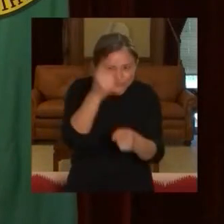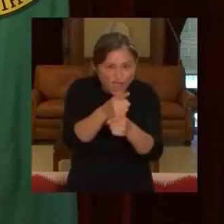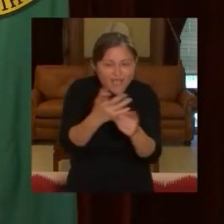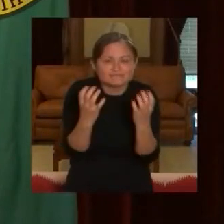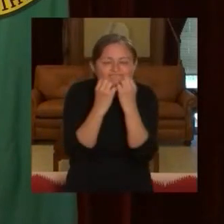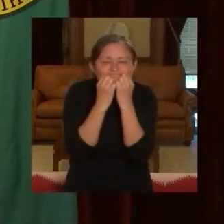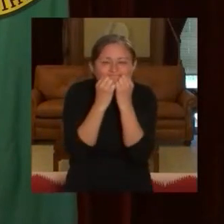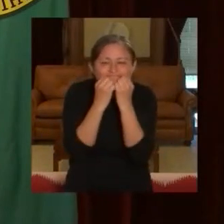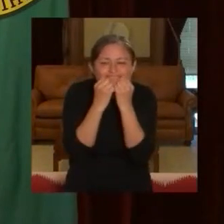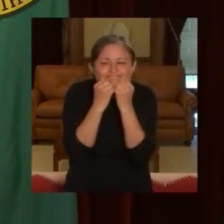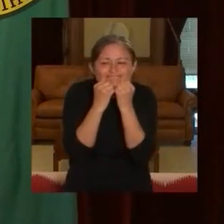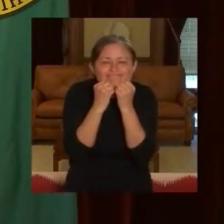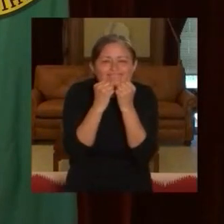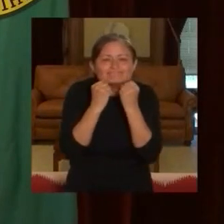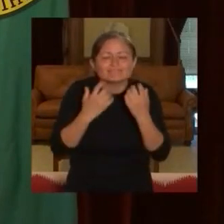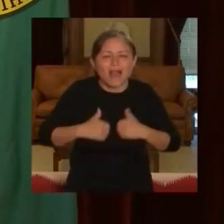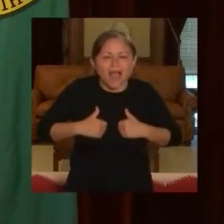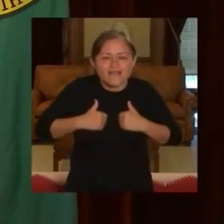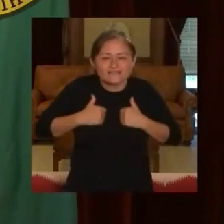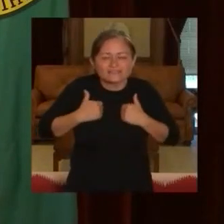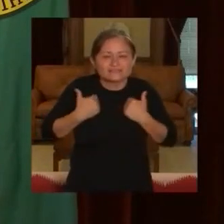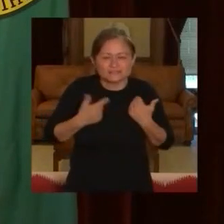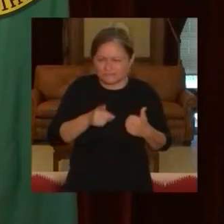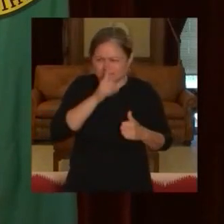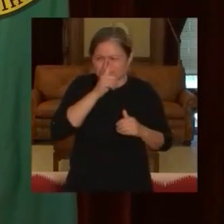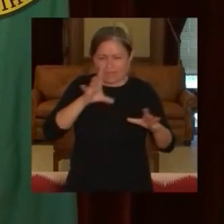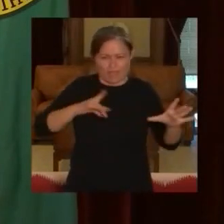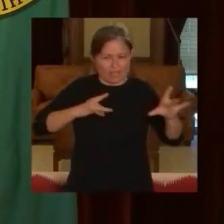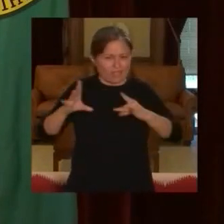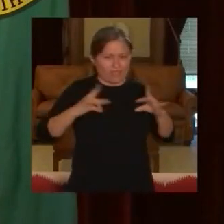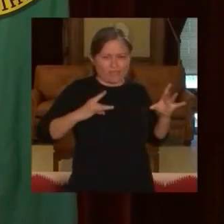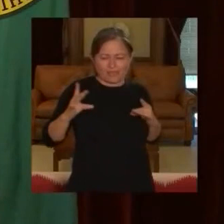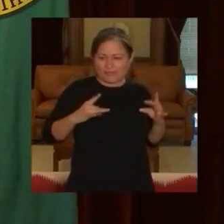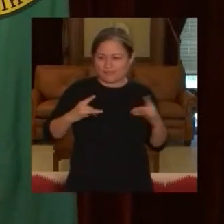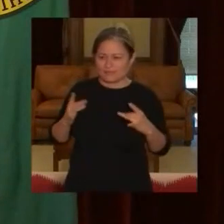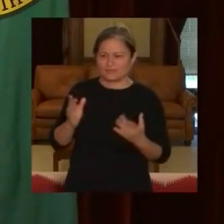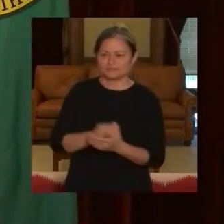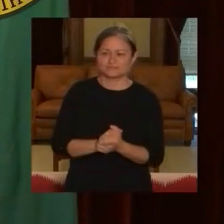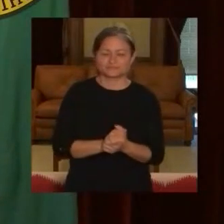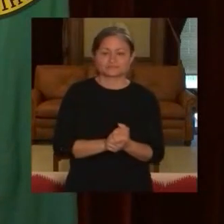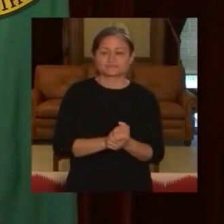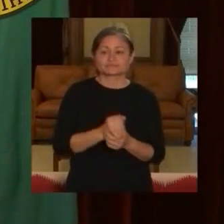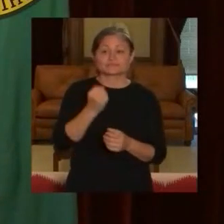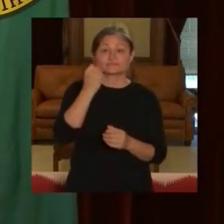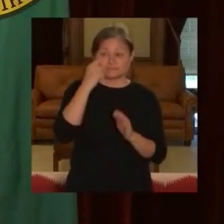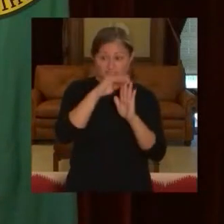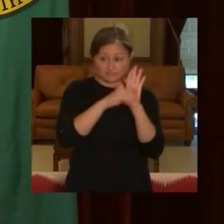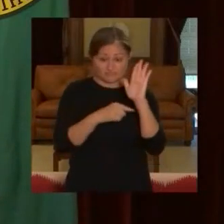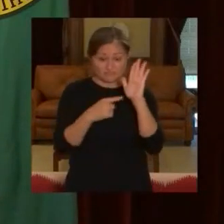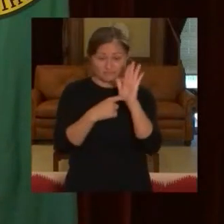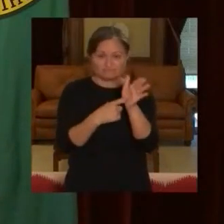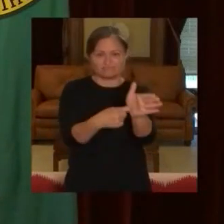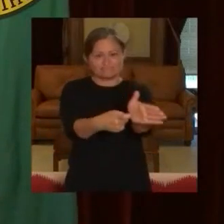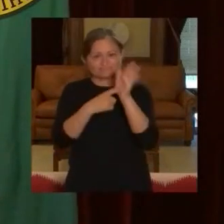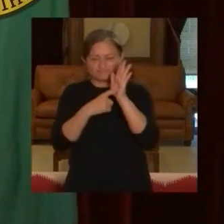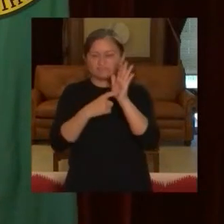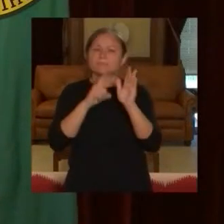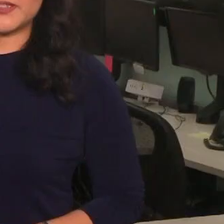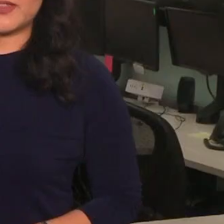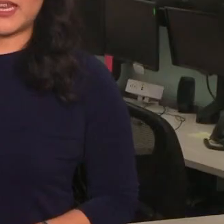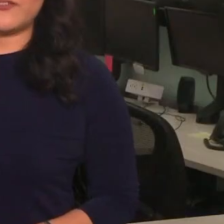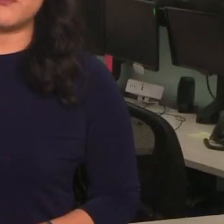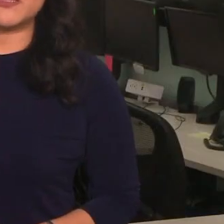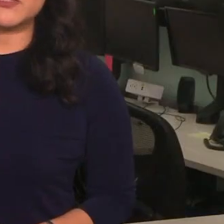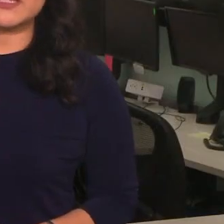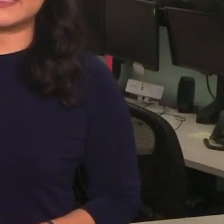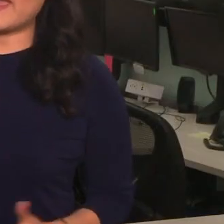here. But make no mistake, this order is enforceable by law. And Inslee, they're